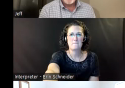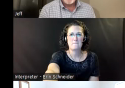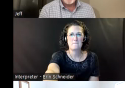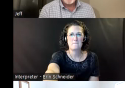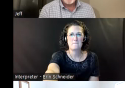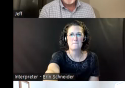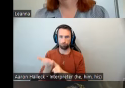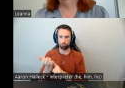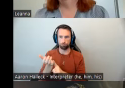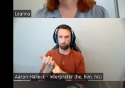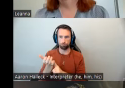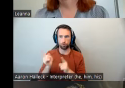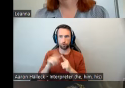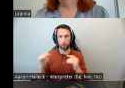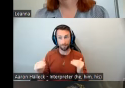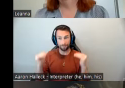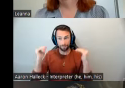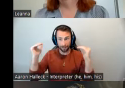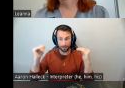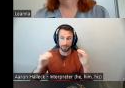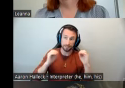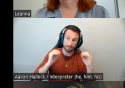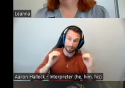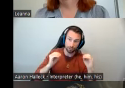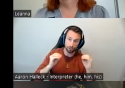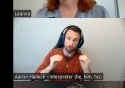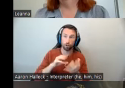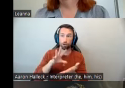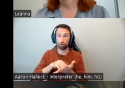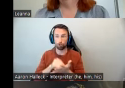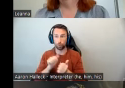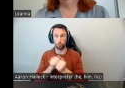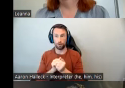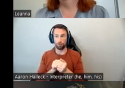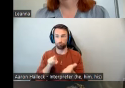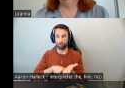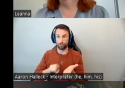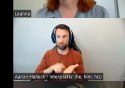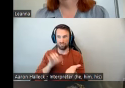to advance teaching and learning and research, right? BRM all